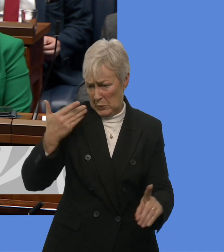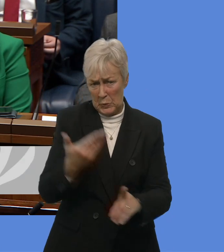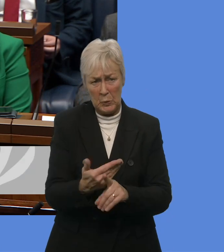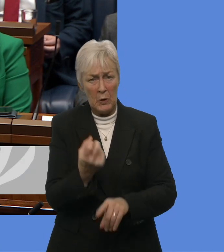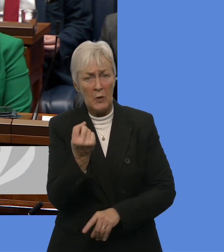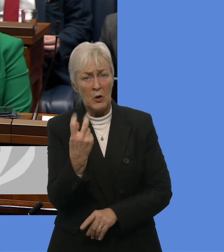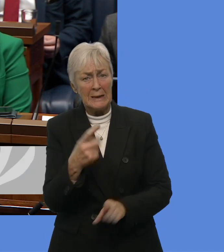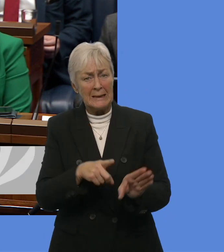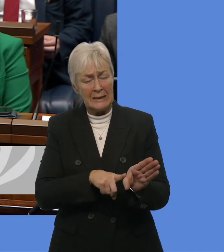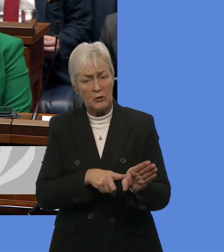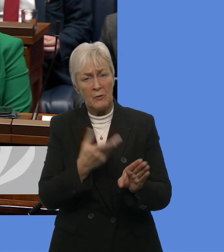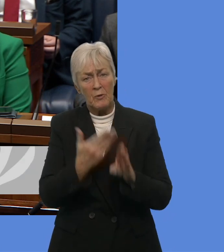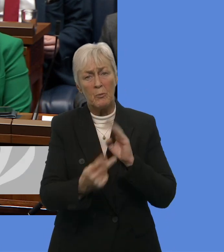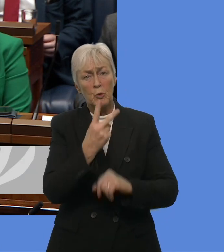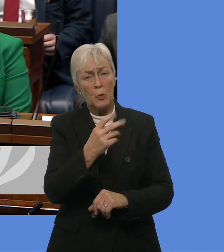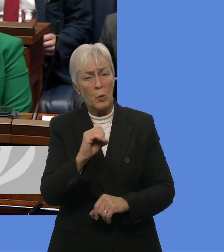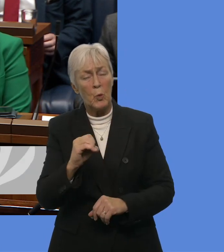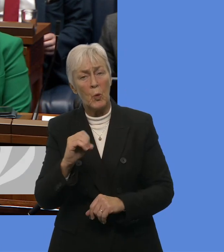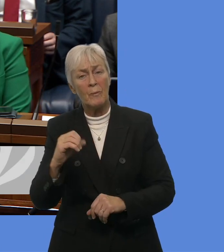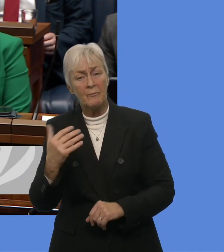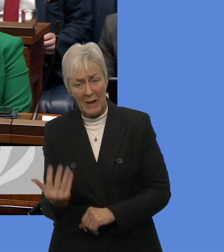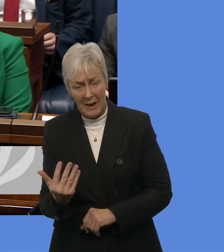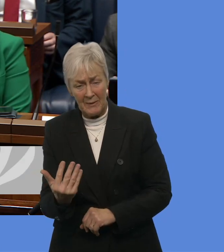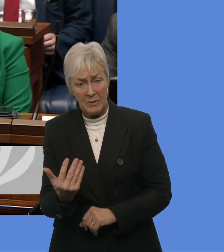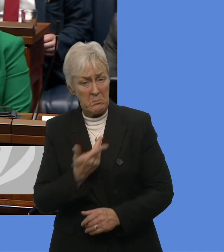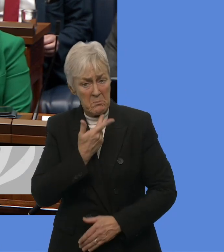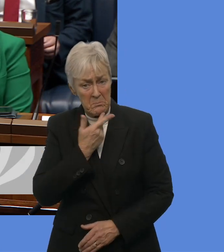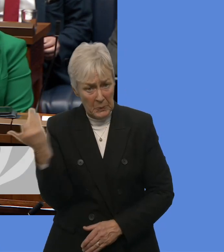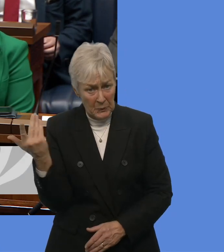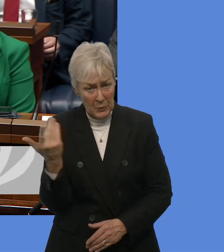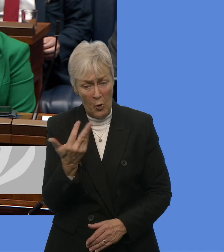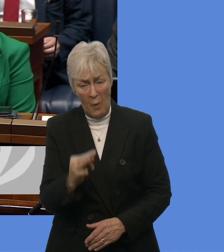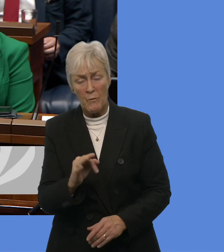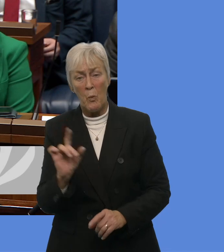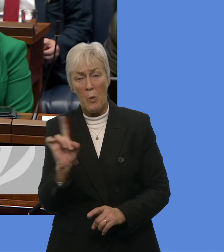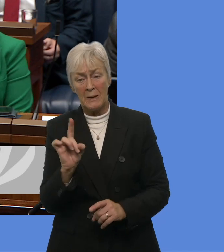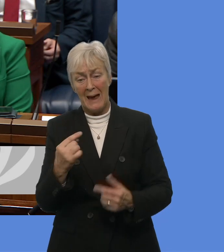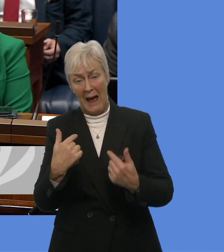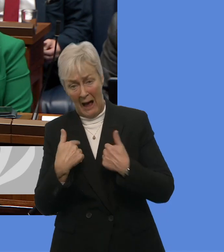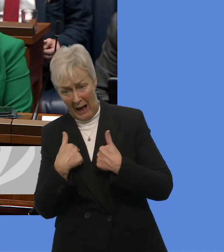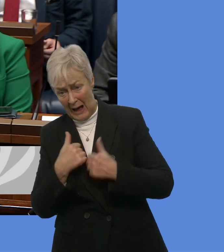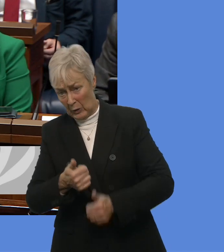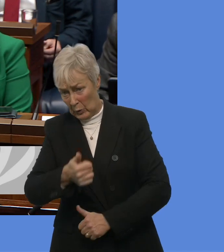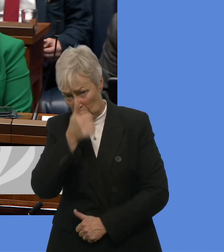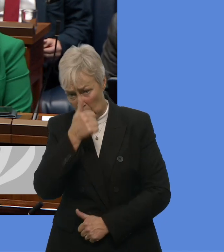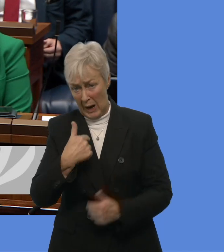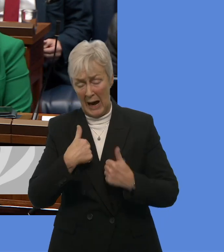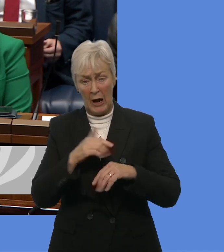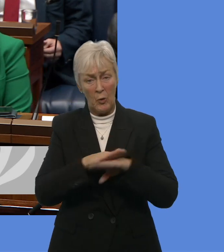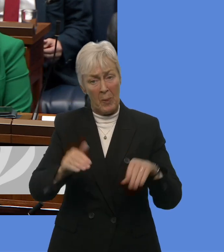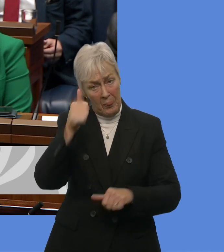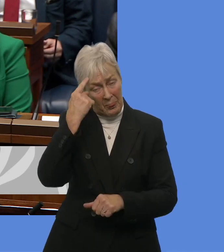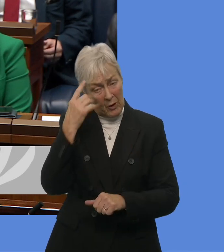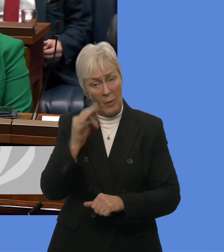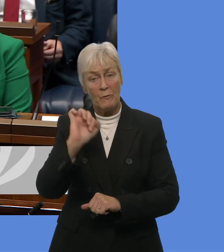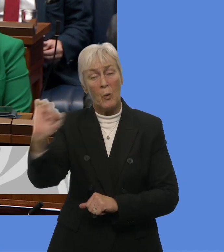years since 2005. And regardless of what I may or may not think of her views